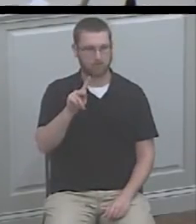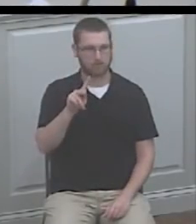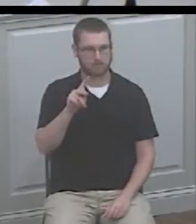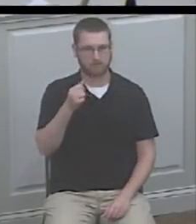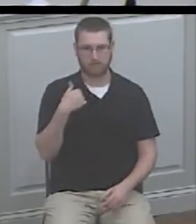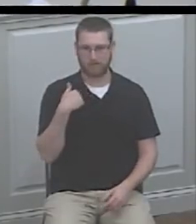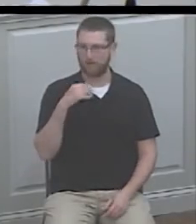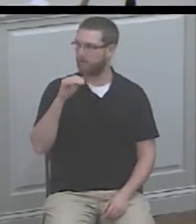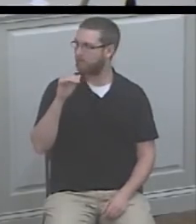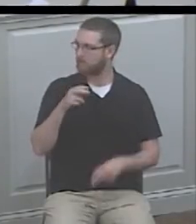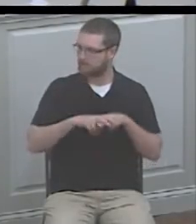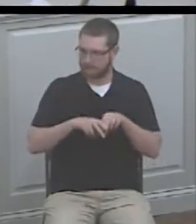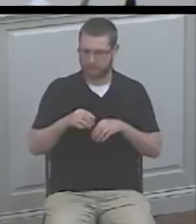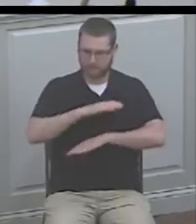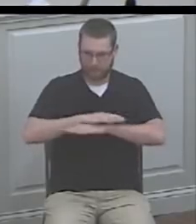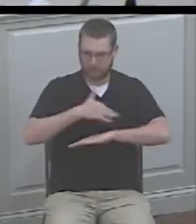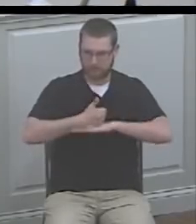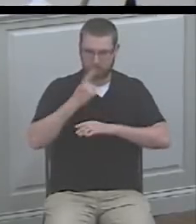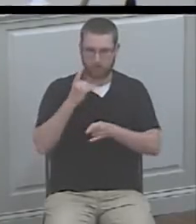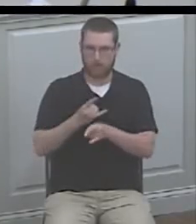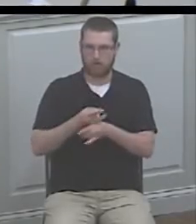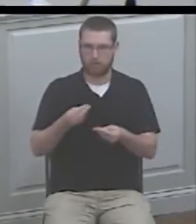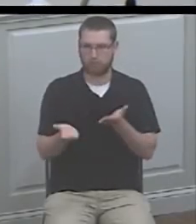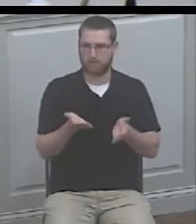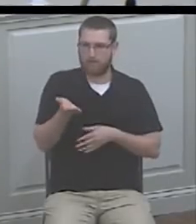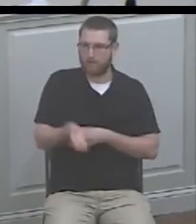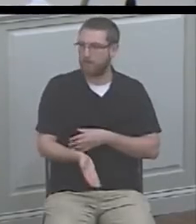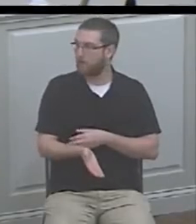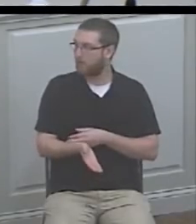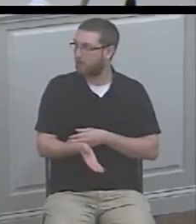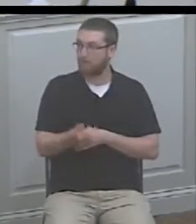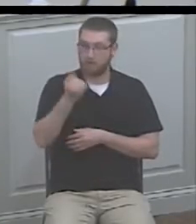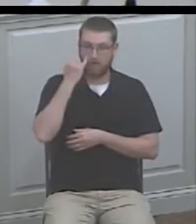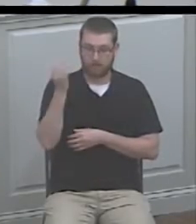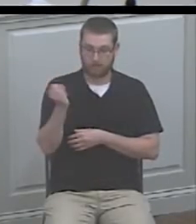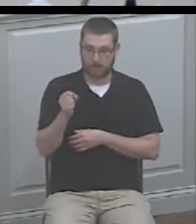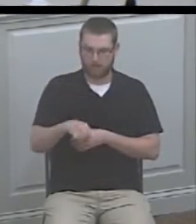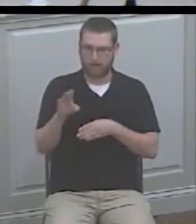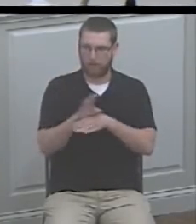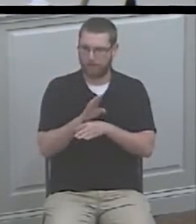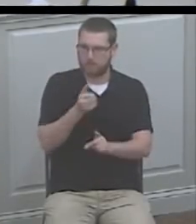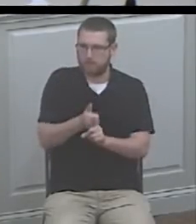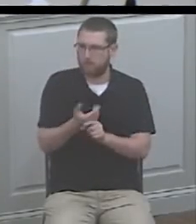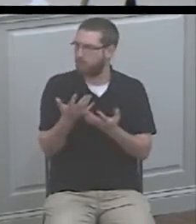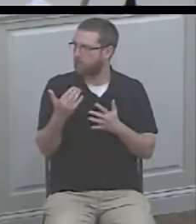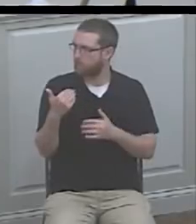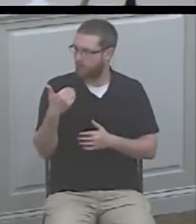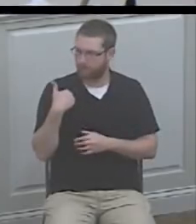to having sidewalk or seating on sidewalks where alcohol is served. In those instances, you have those businesses are going to already